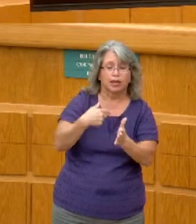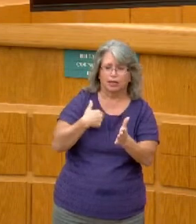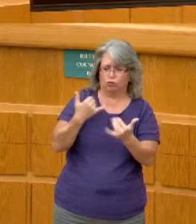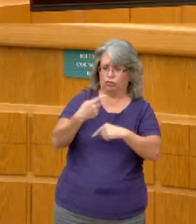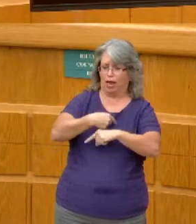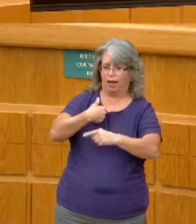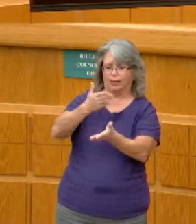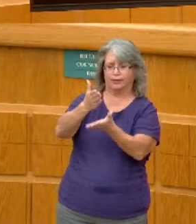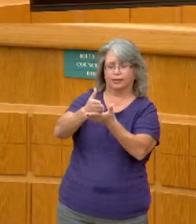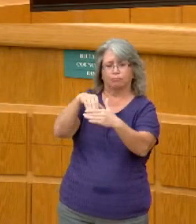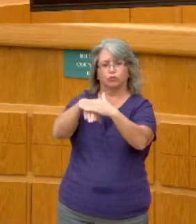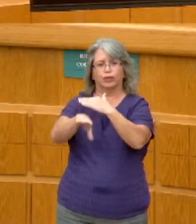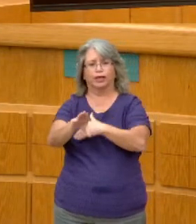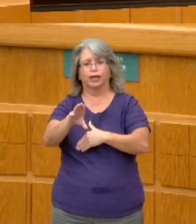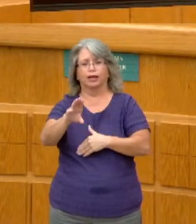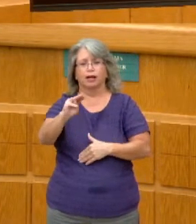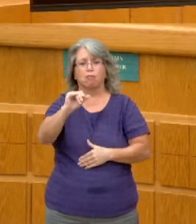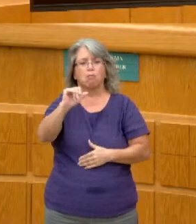on duty. It gives me great,